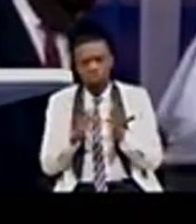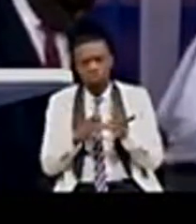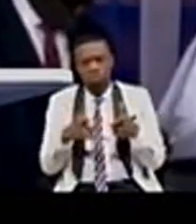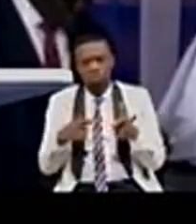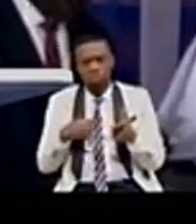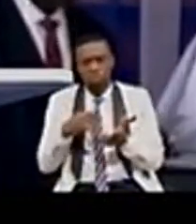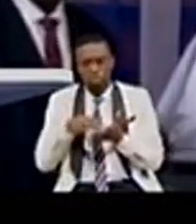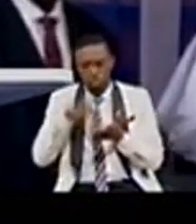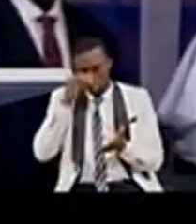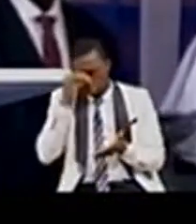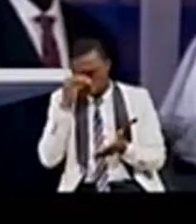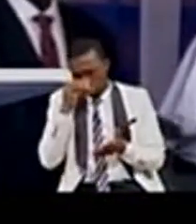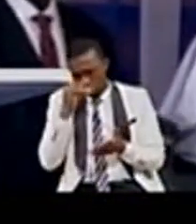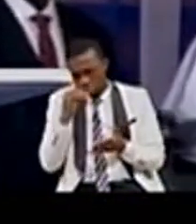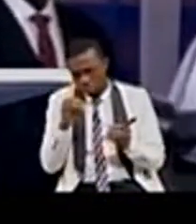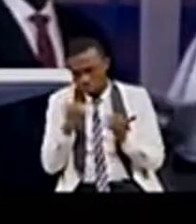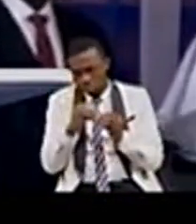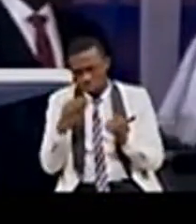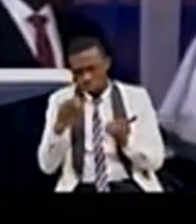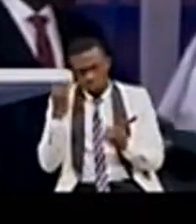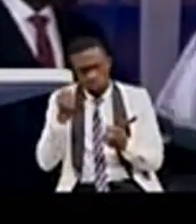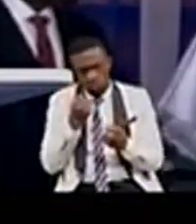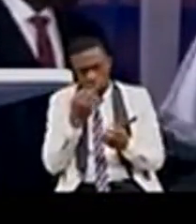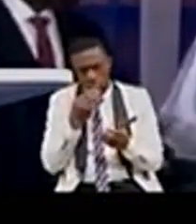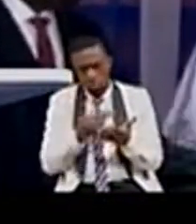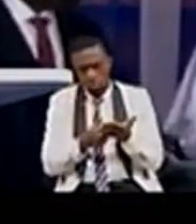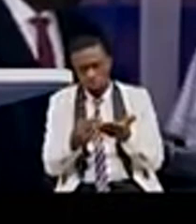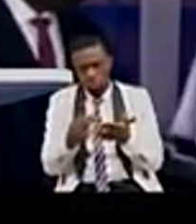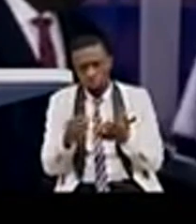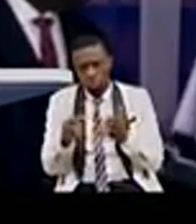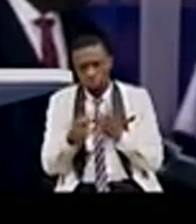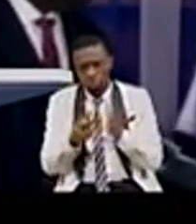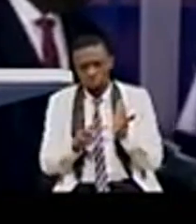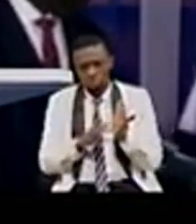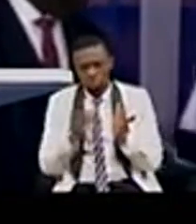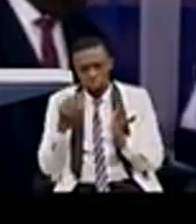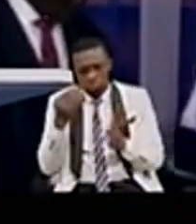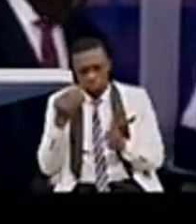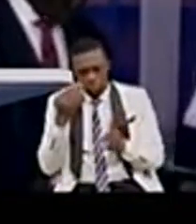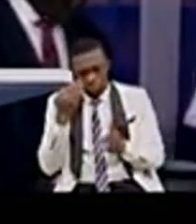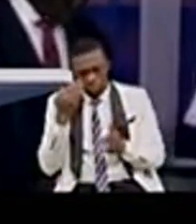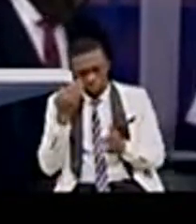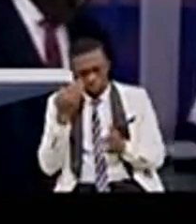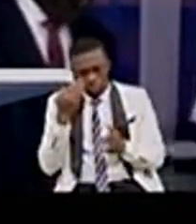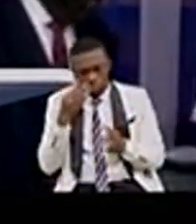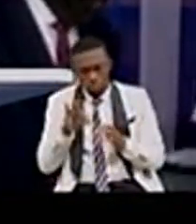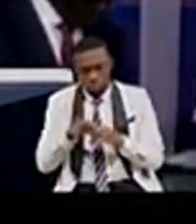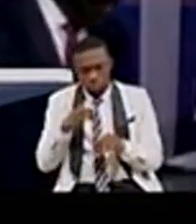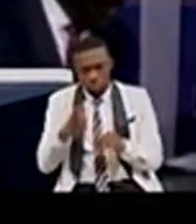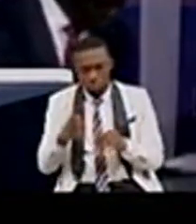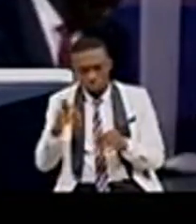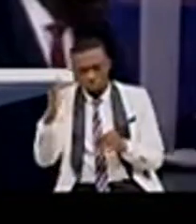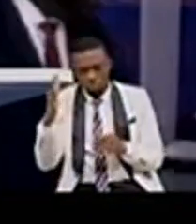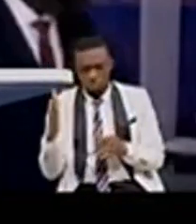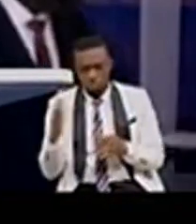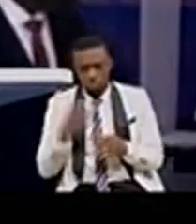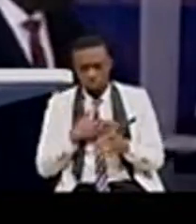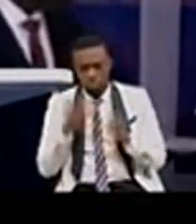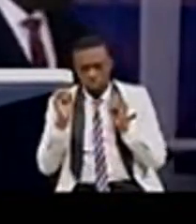learn. More of his holy will discern. Spirit of God, my teacher